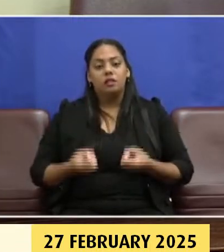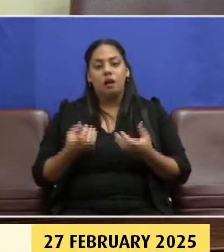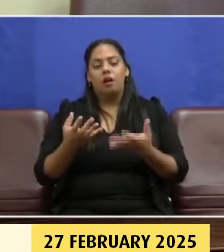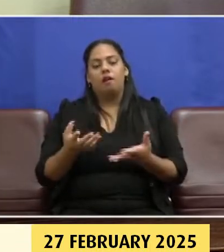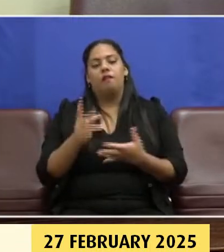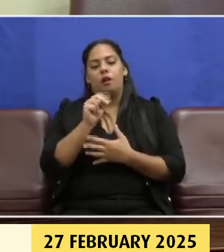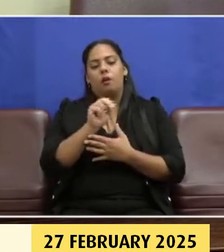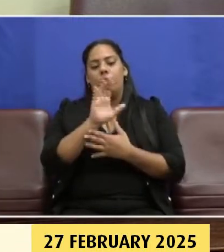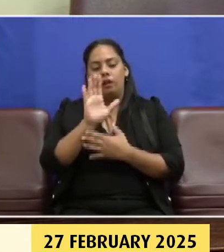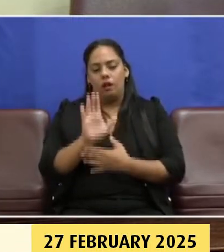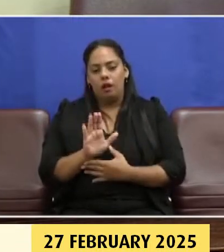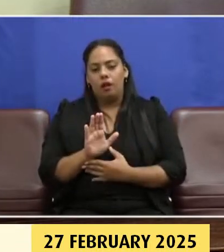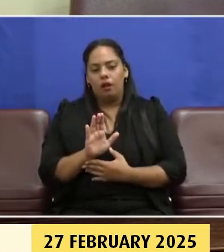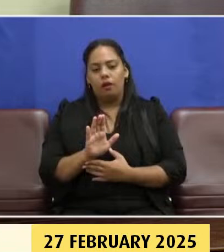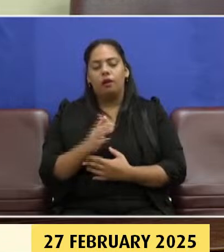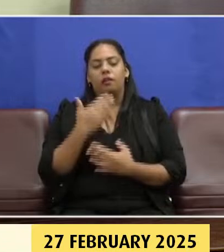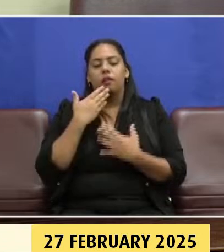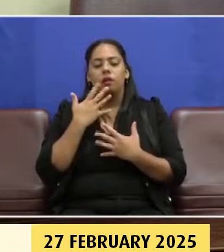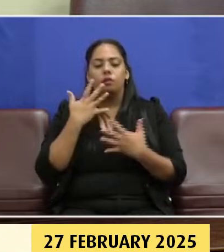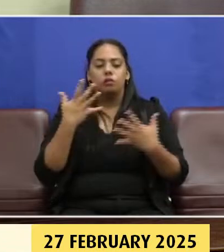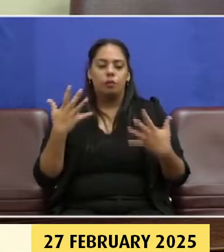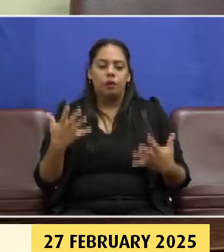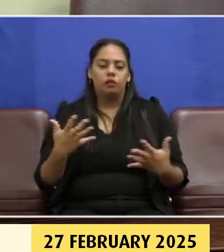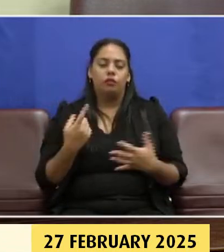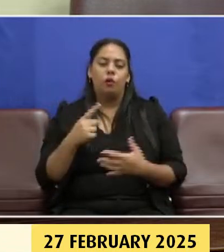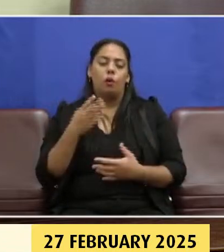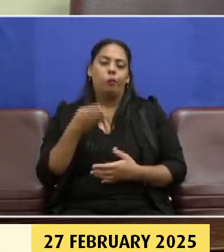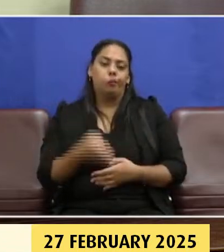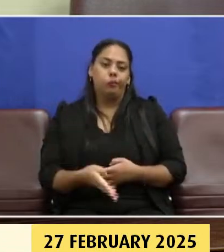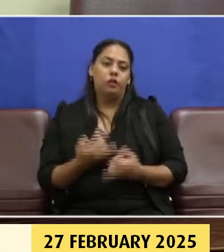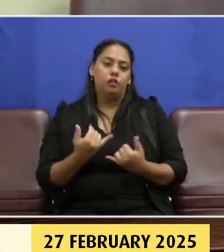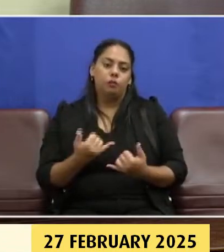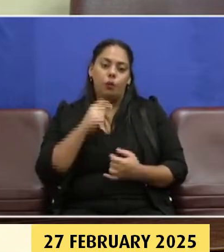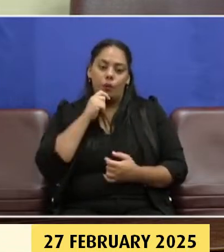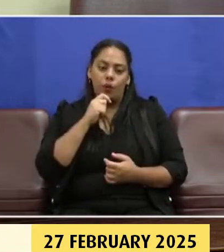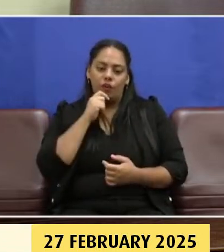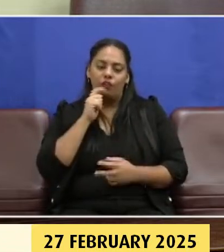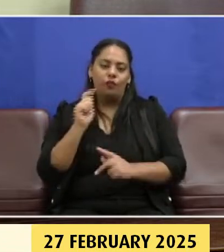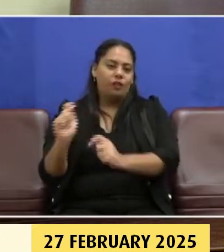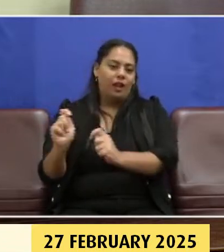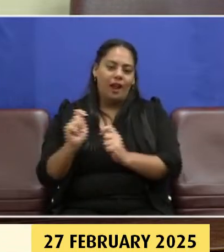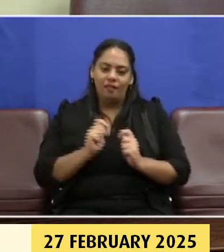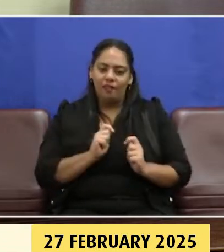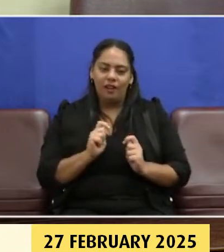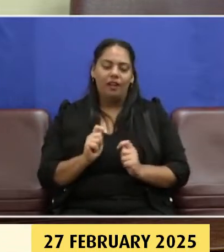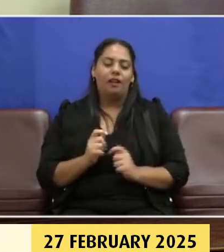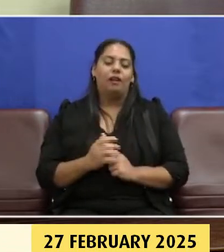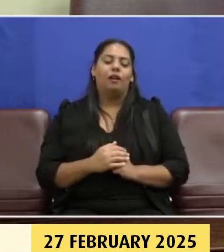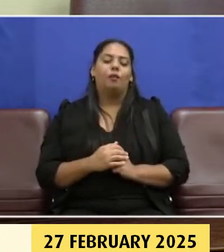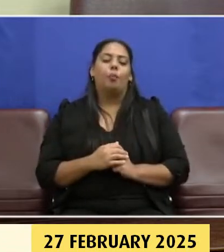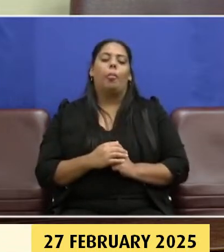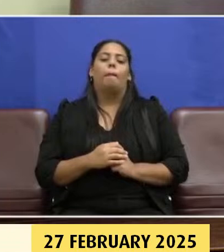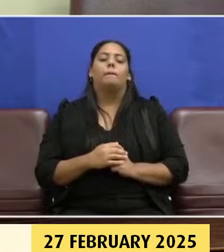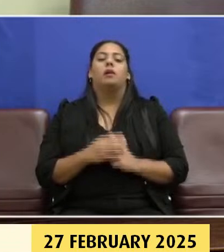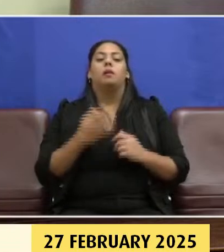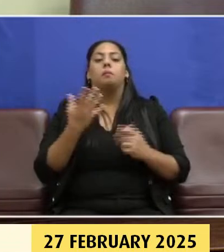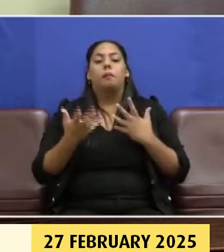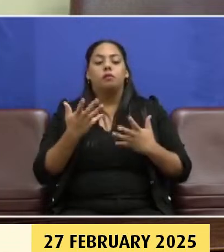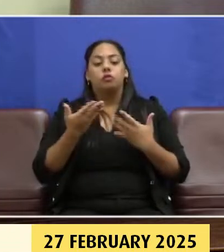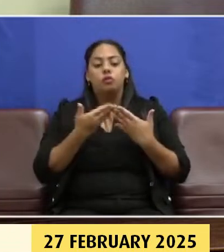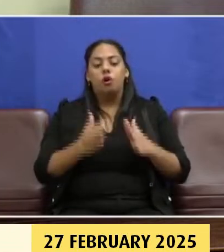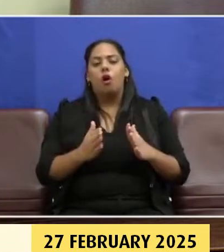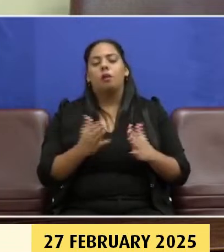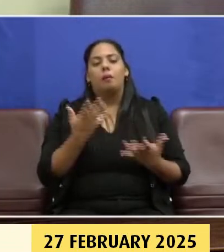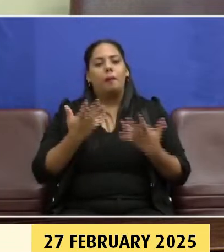considered. Thank you very much for being here this morning, for travelling. And maybe just to start off with, you can tell